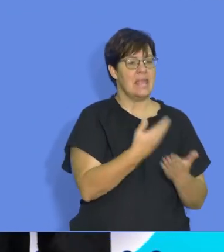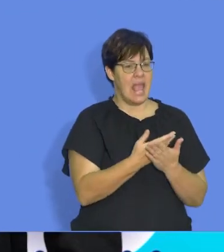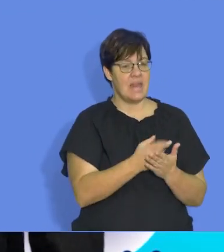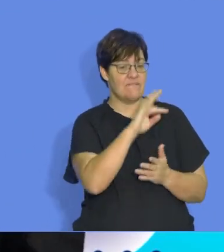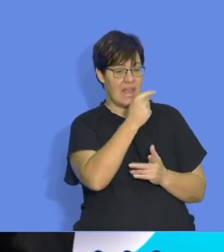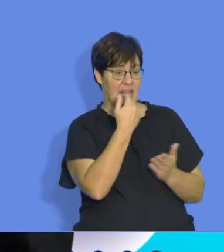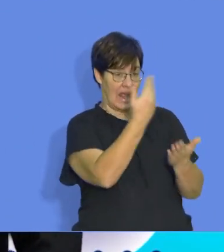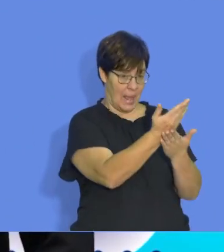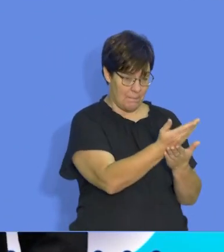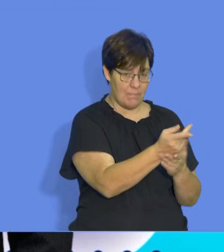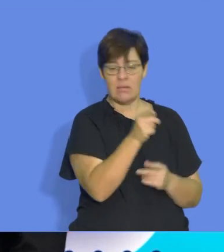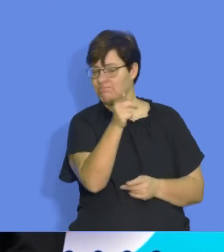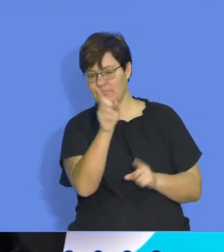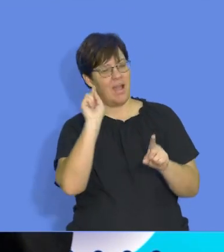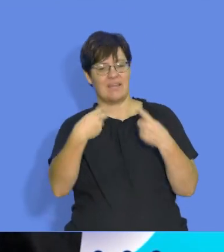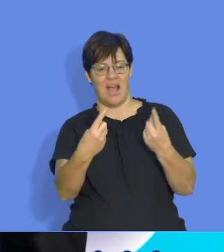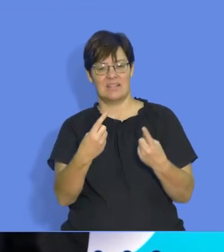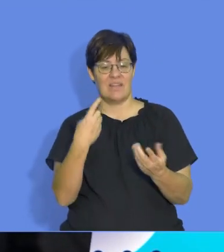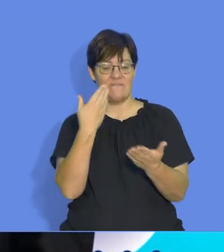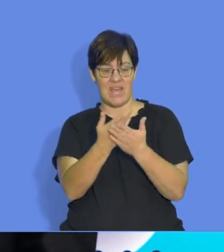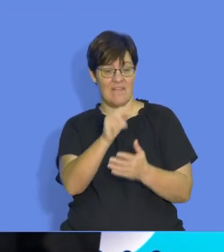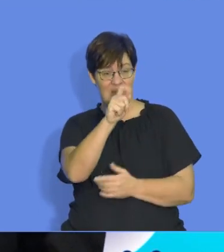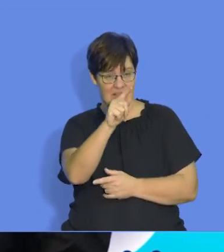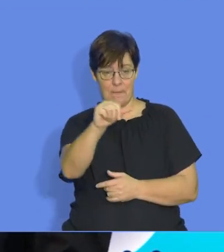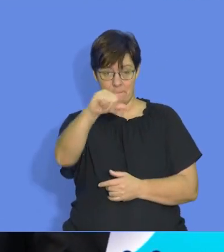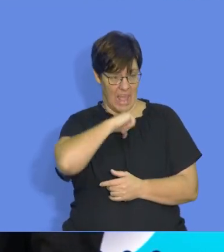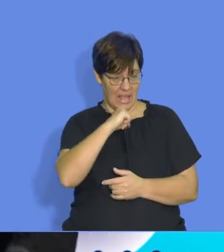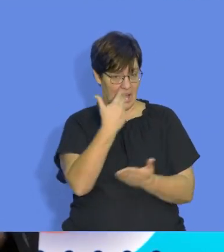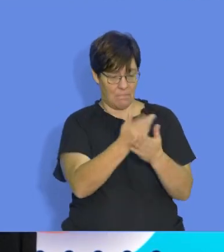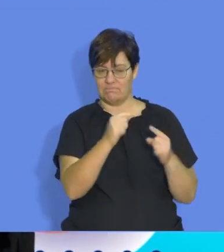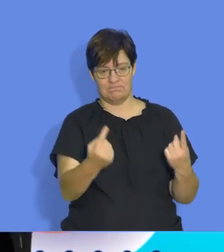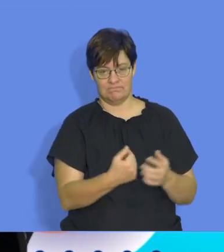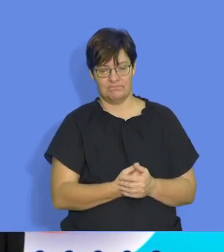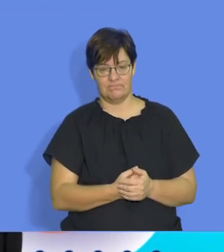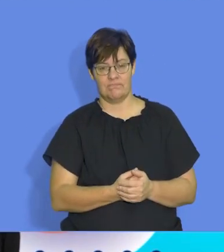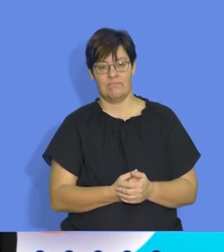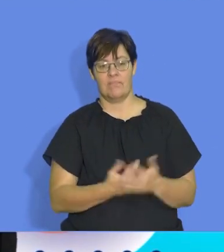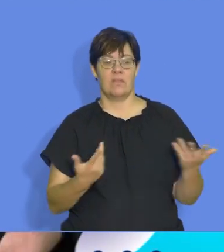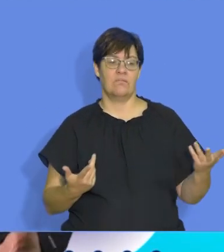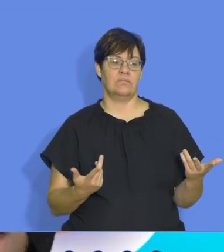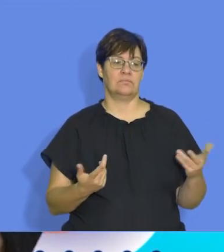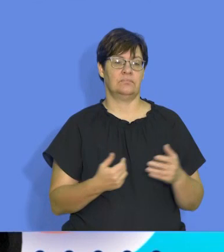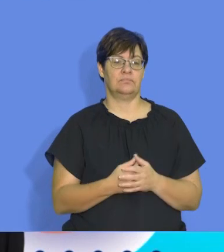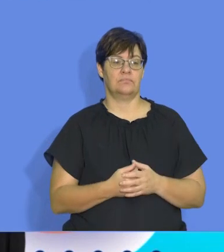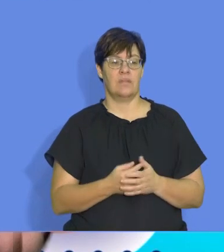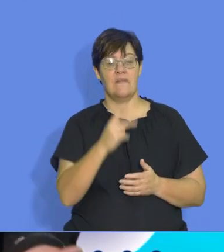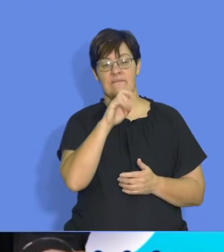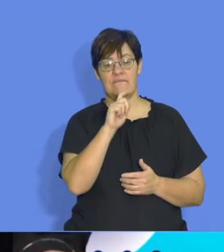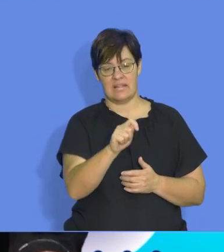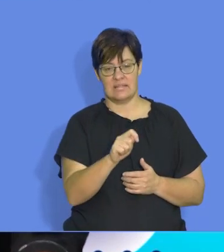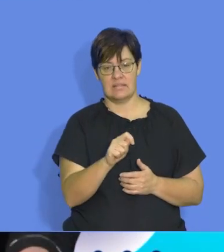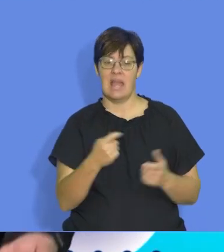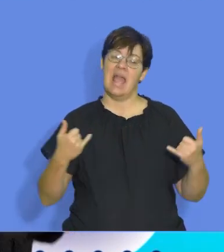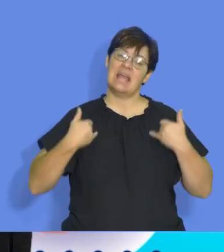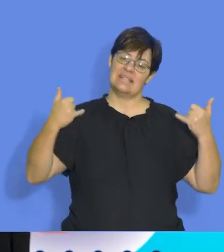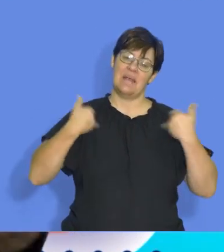which expenses you can't claim back the VAT on, right? For example, if you spend or you pay VAT on entertainment